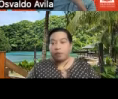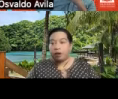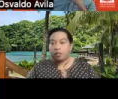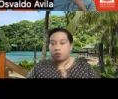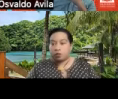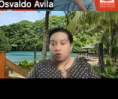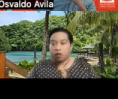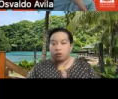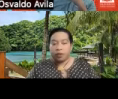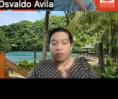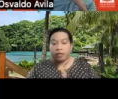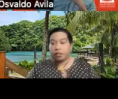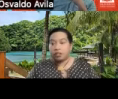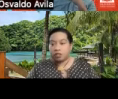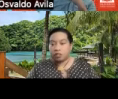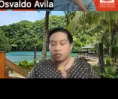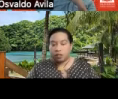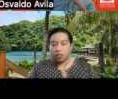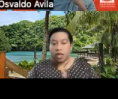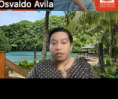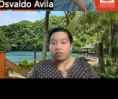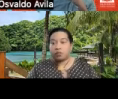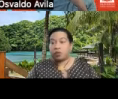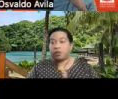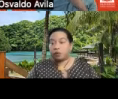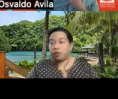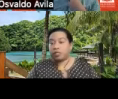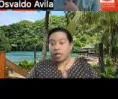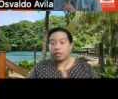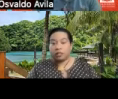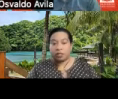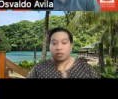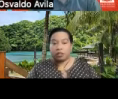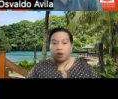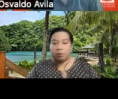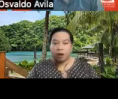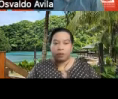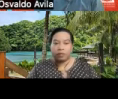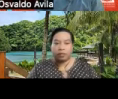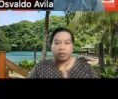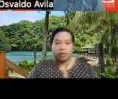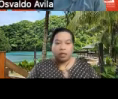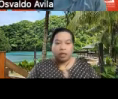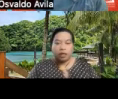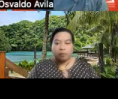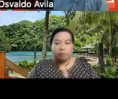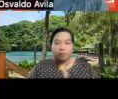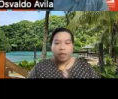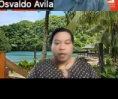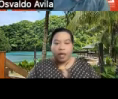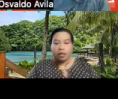But they also struggle with indigenous challenges within, which Sandy is going to talk about.